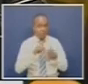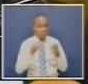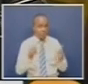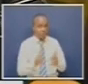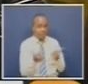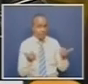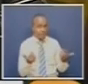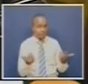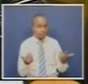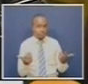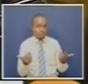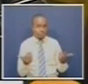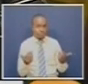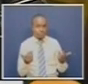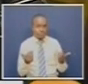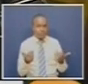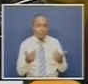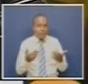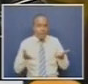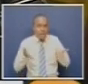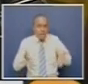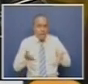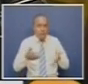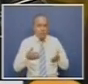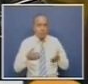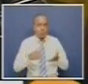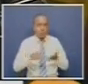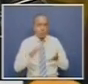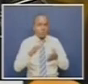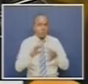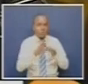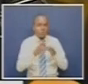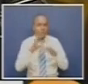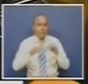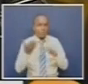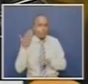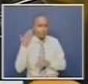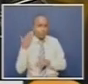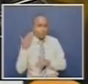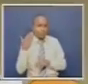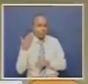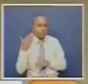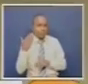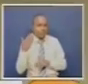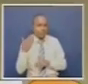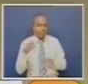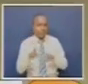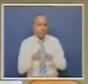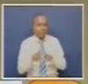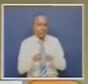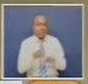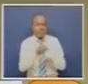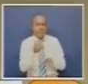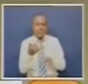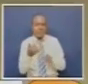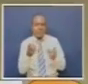that we are now more united than before. Unlike what the media and the